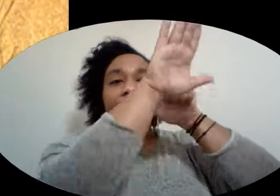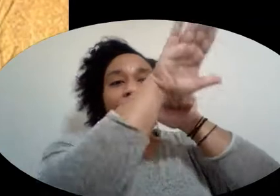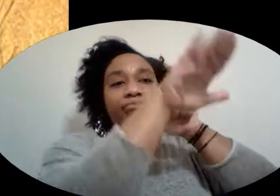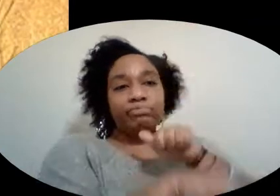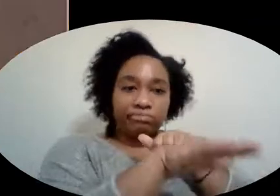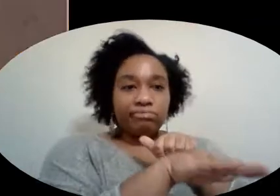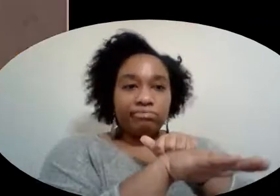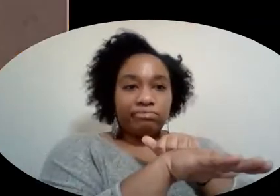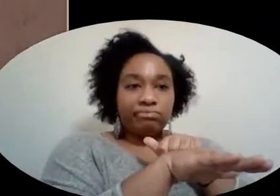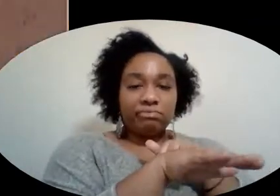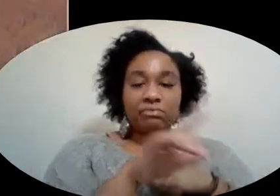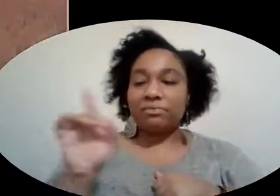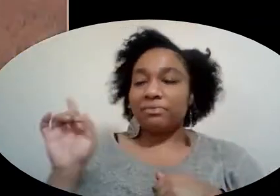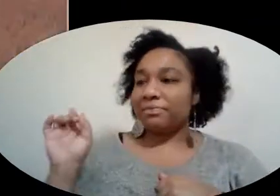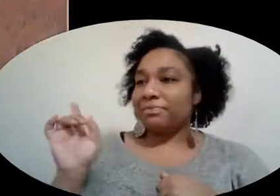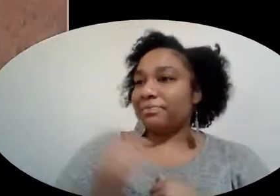in